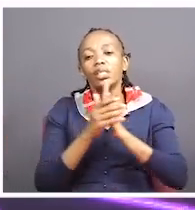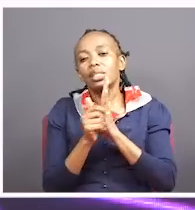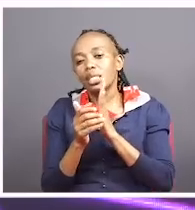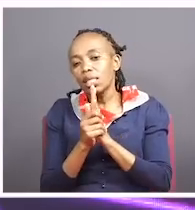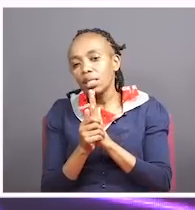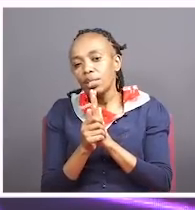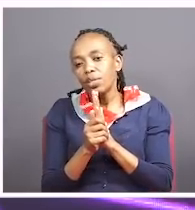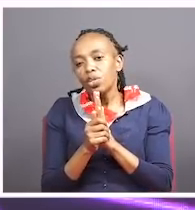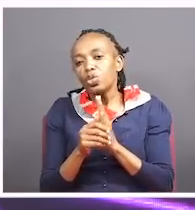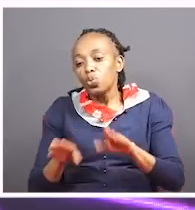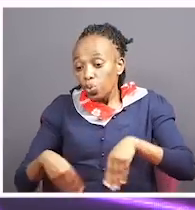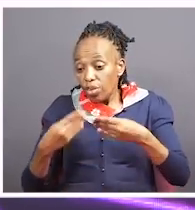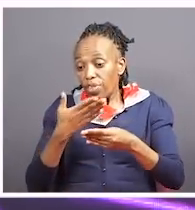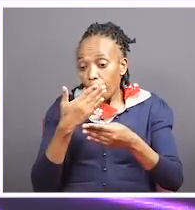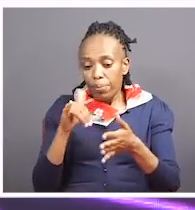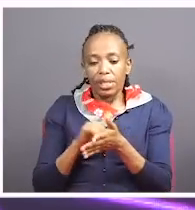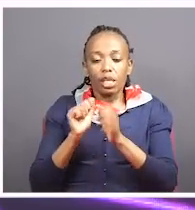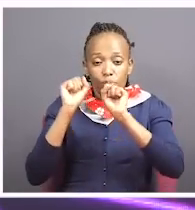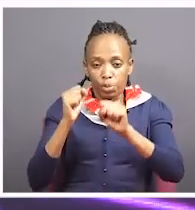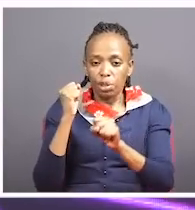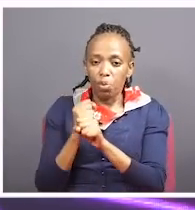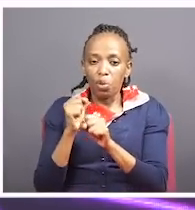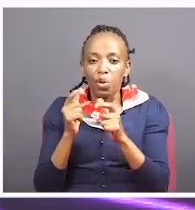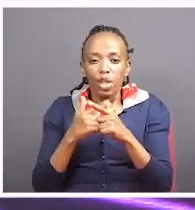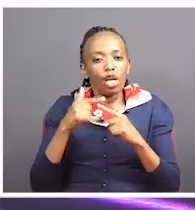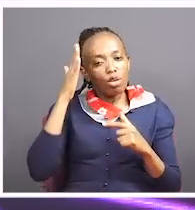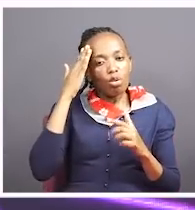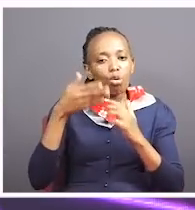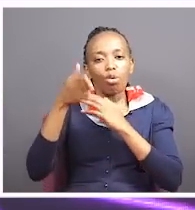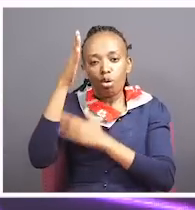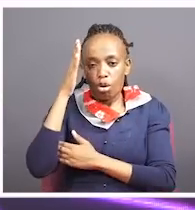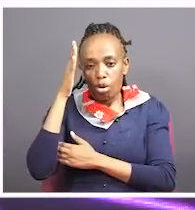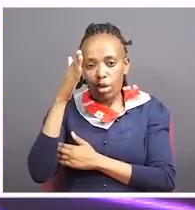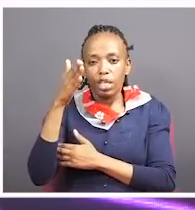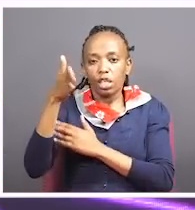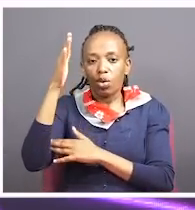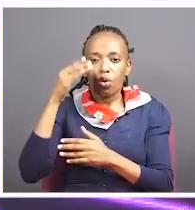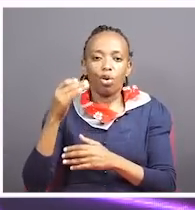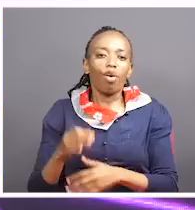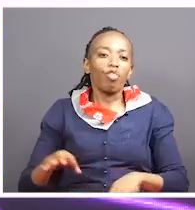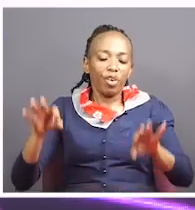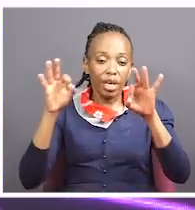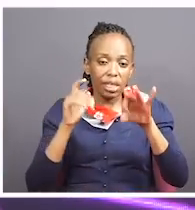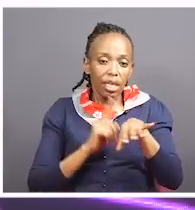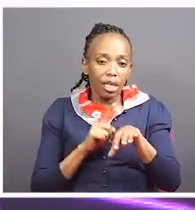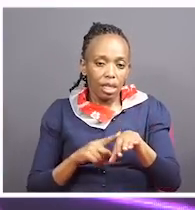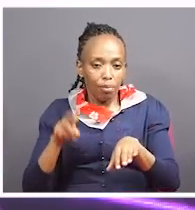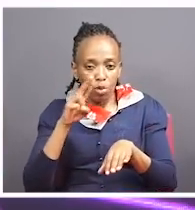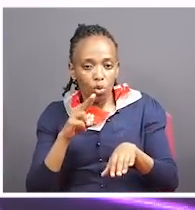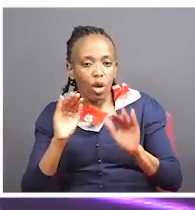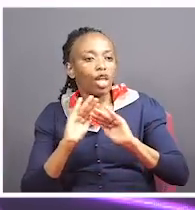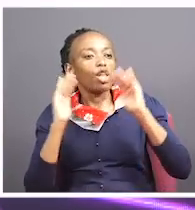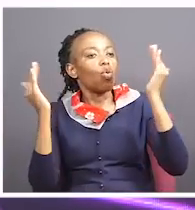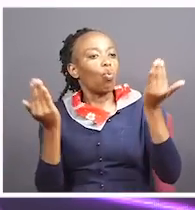to put in the very best that could be done, then you know that God is a God of excellence. When you look at